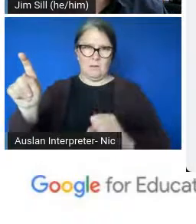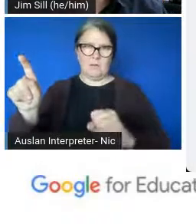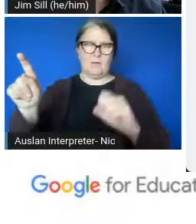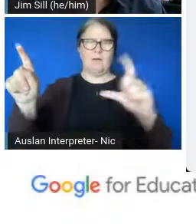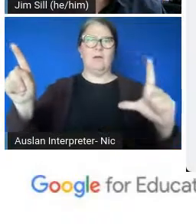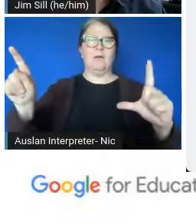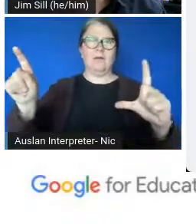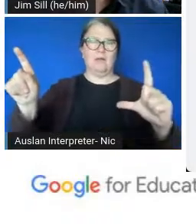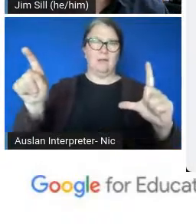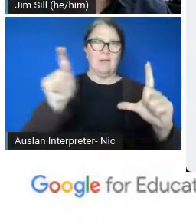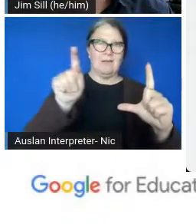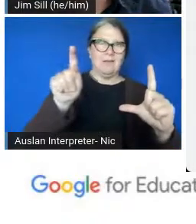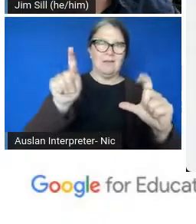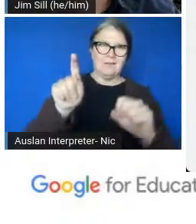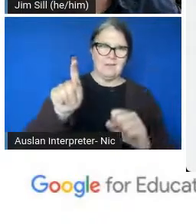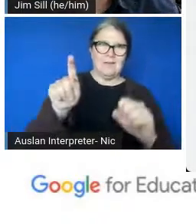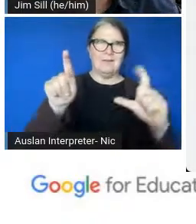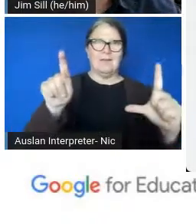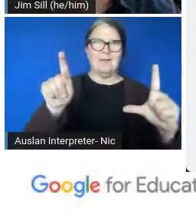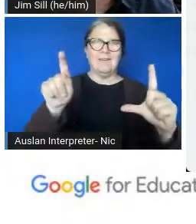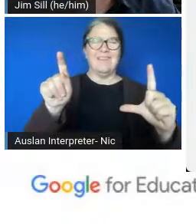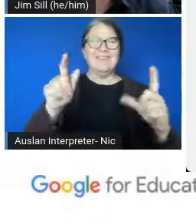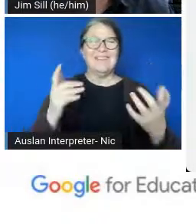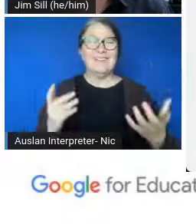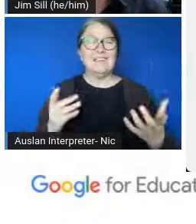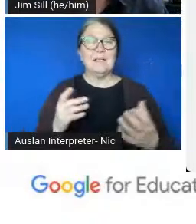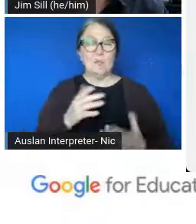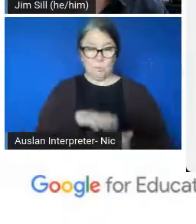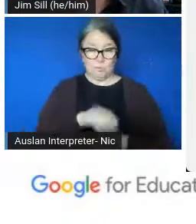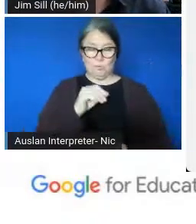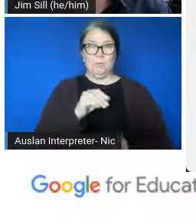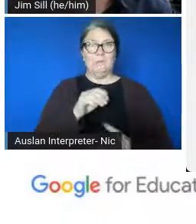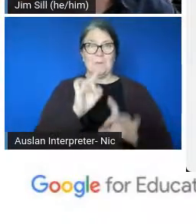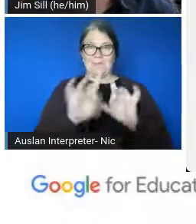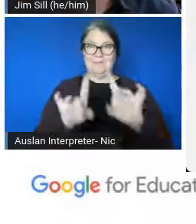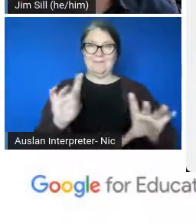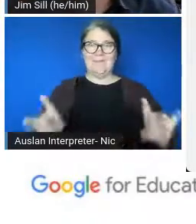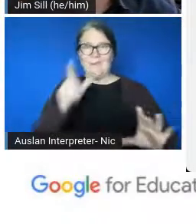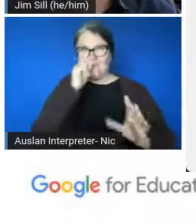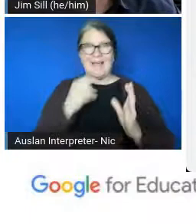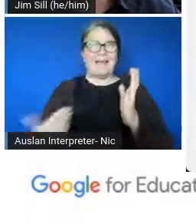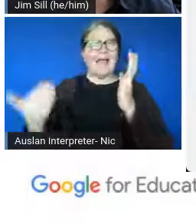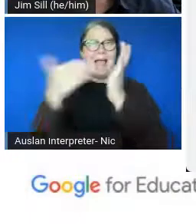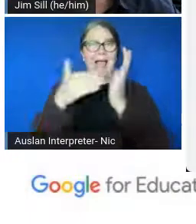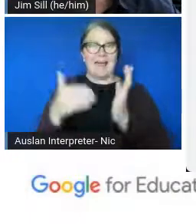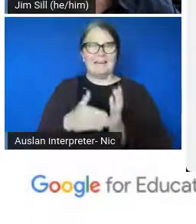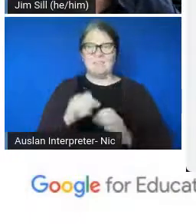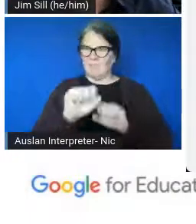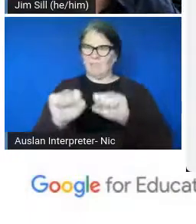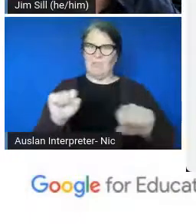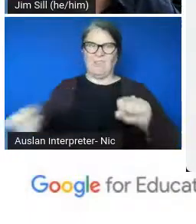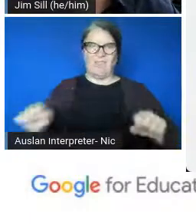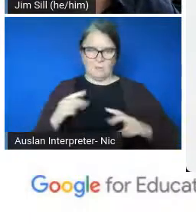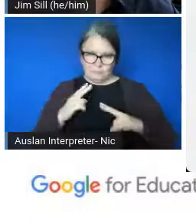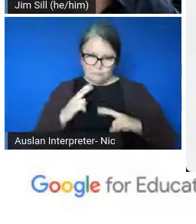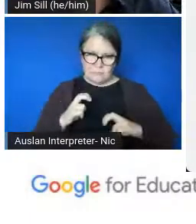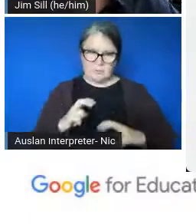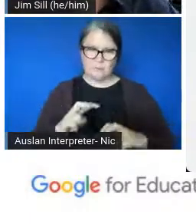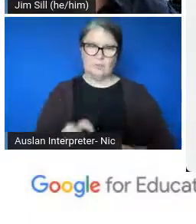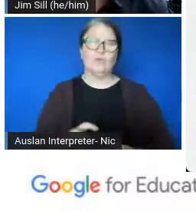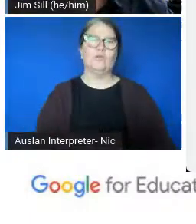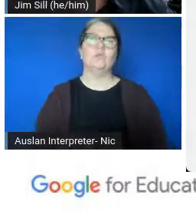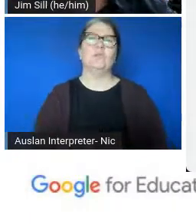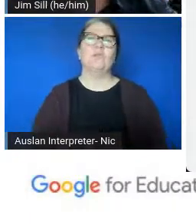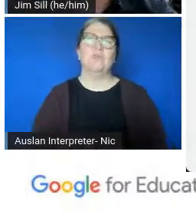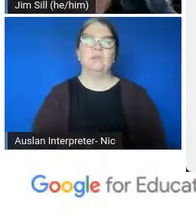this sympathy page with their research, with some of the activities that they underwent. If they're keeping a journal, that journal that we looked